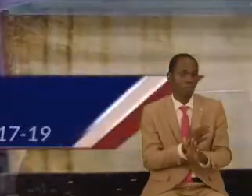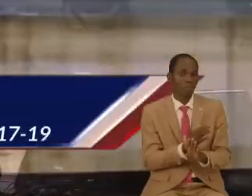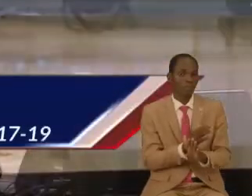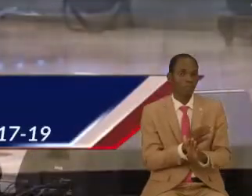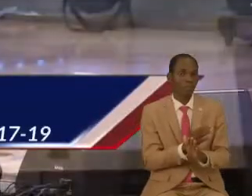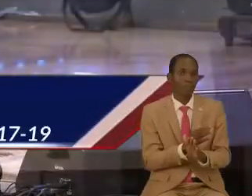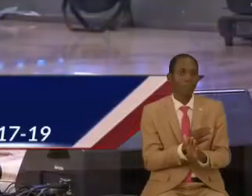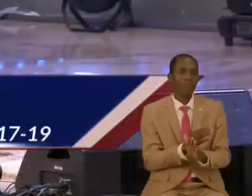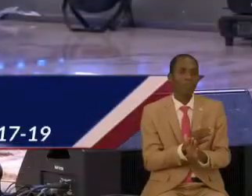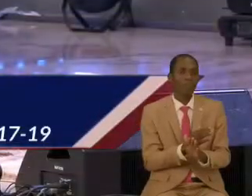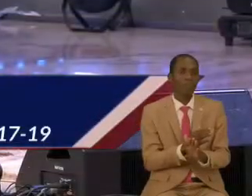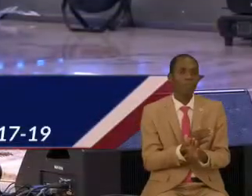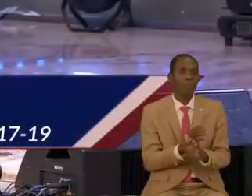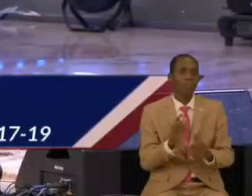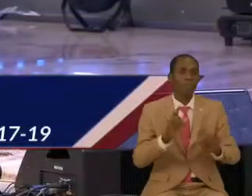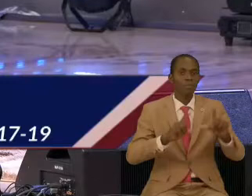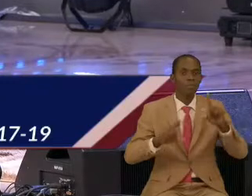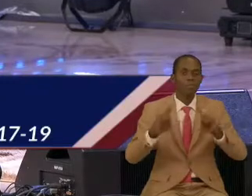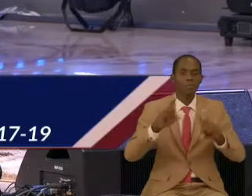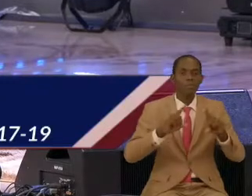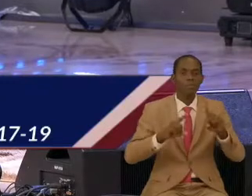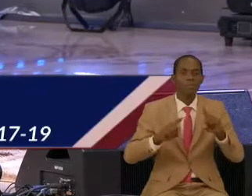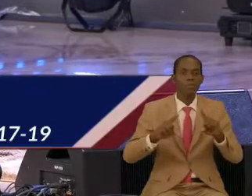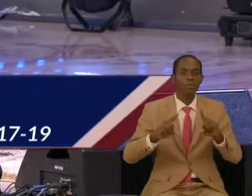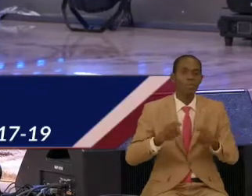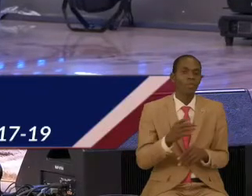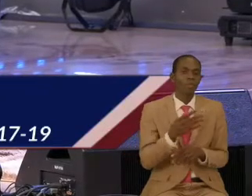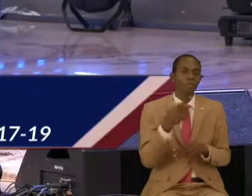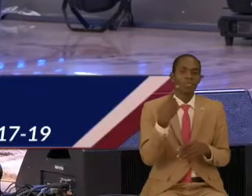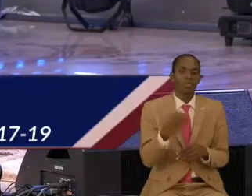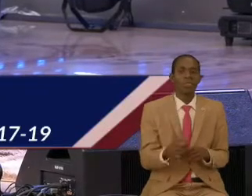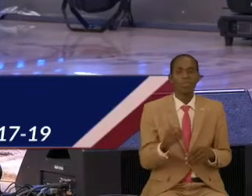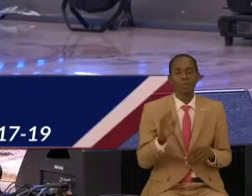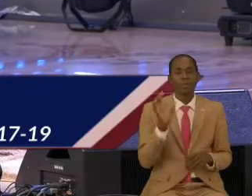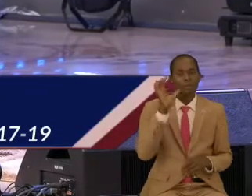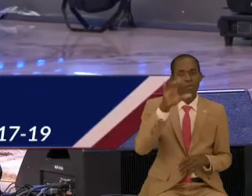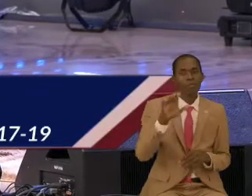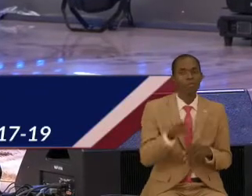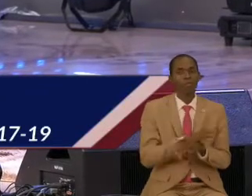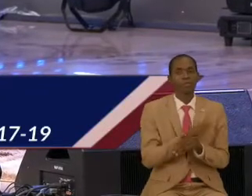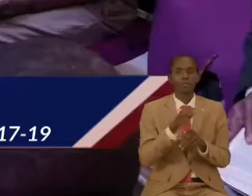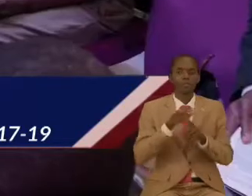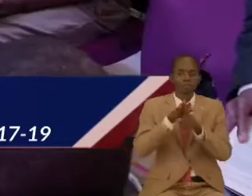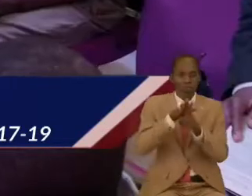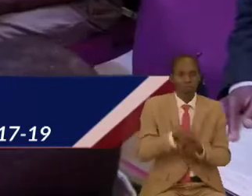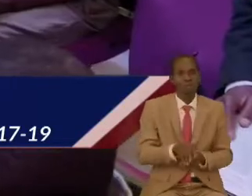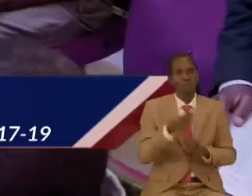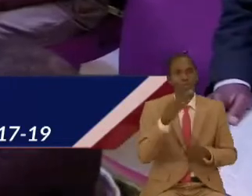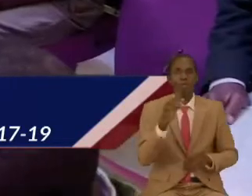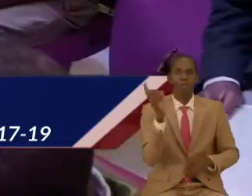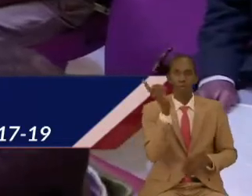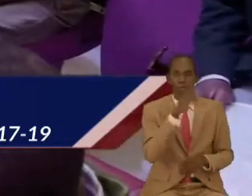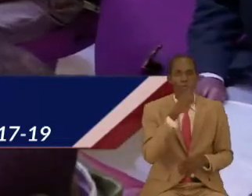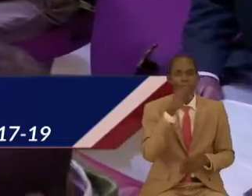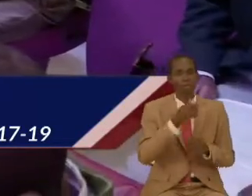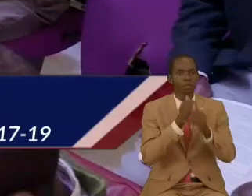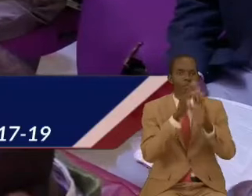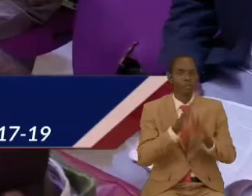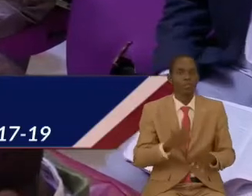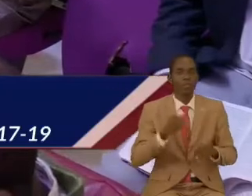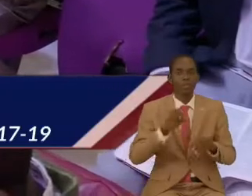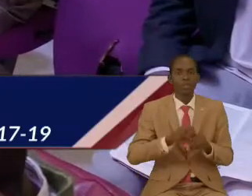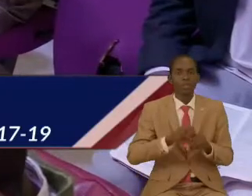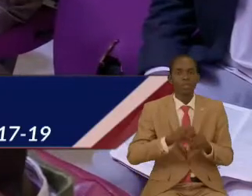12, as many as desire to make a fair show in the flesh. There